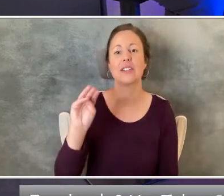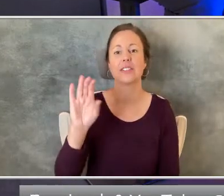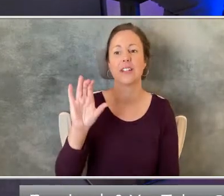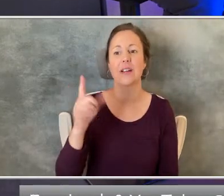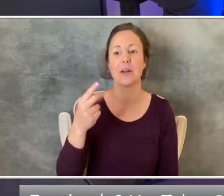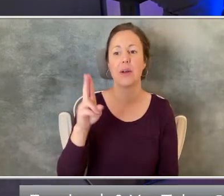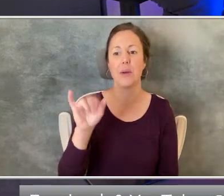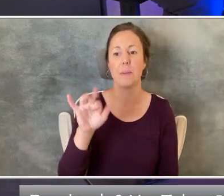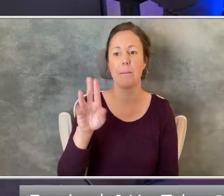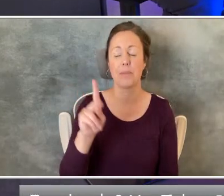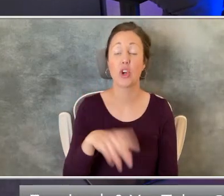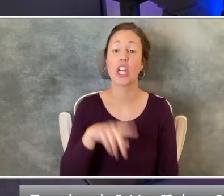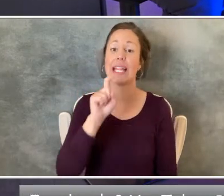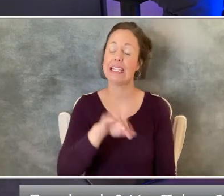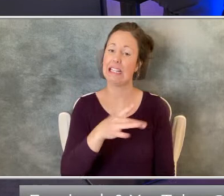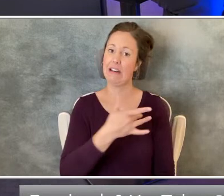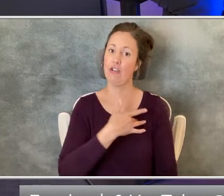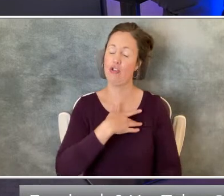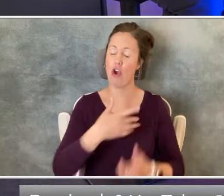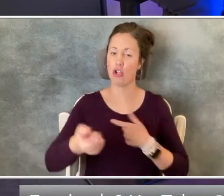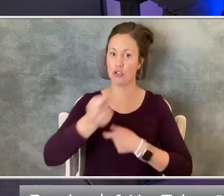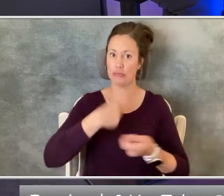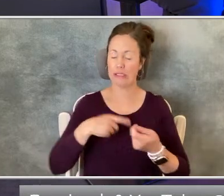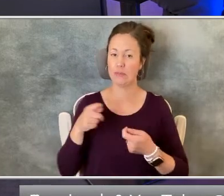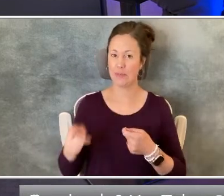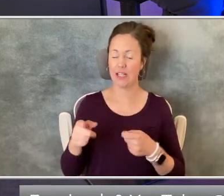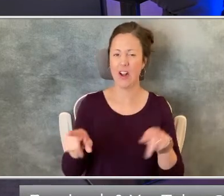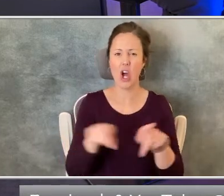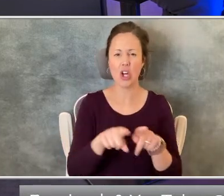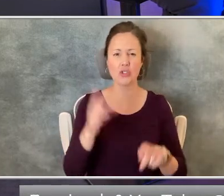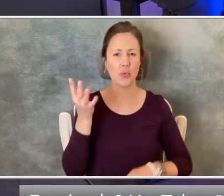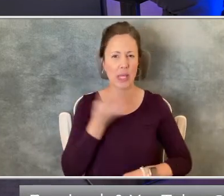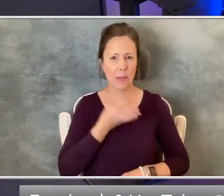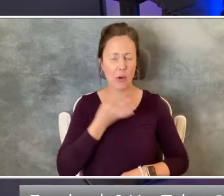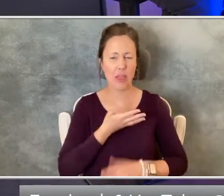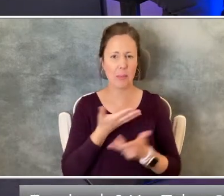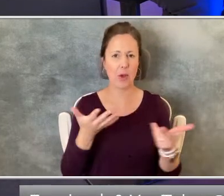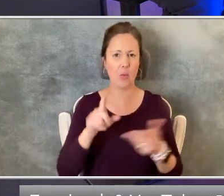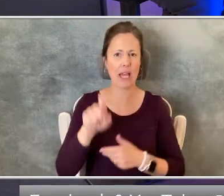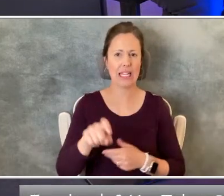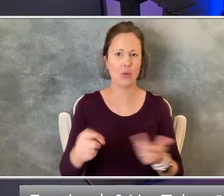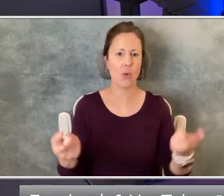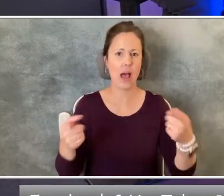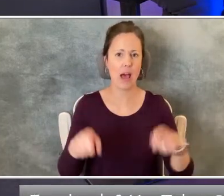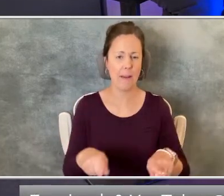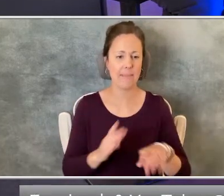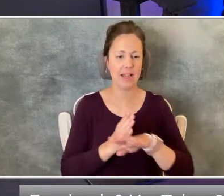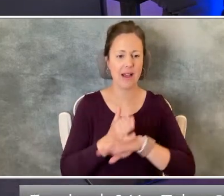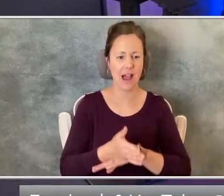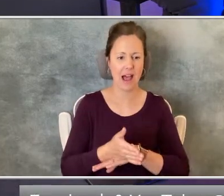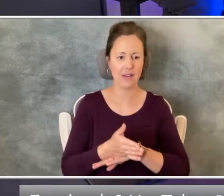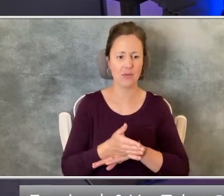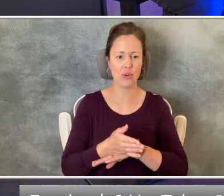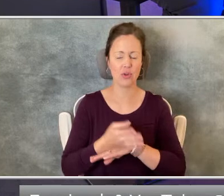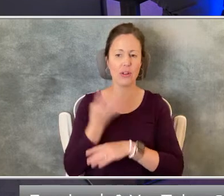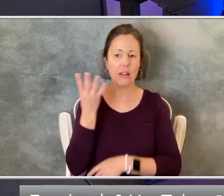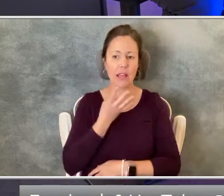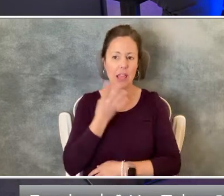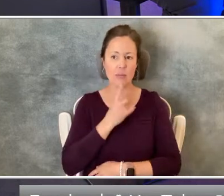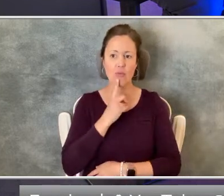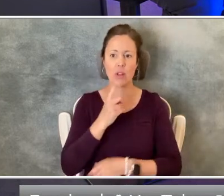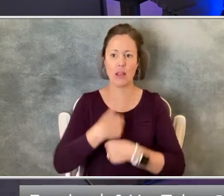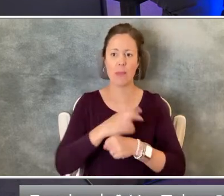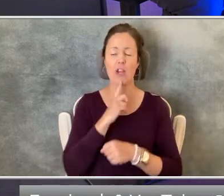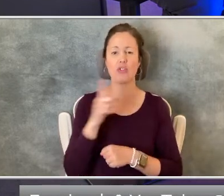Gene needed a heart transplant. He was also getting chemotherapy. What needed to happen after that chemo to make him eligible for a